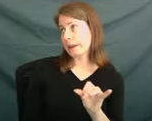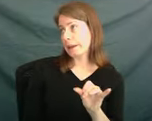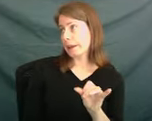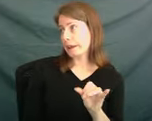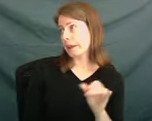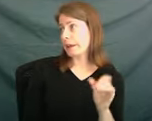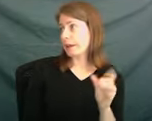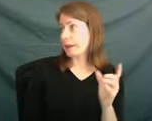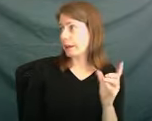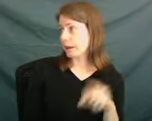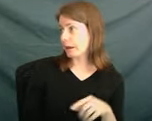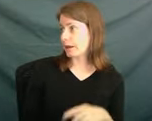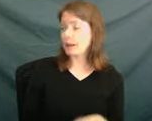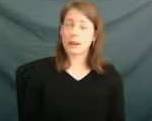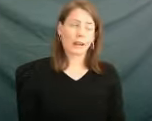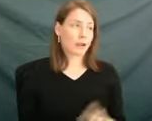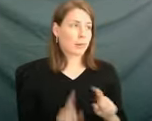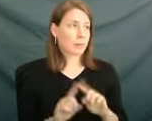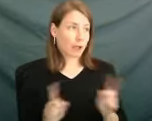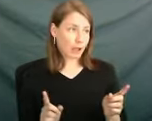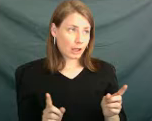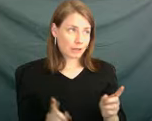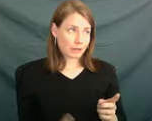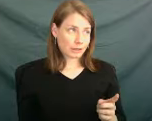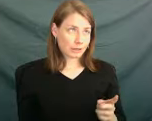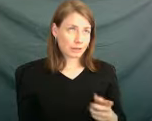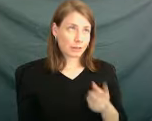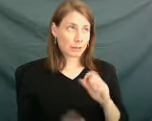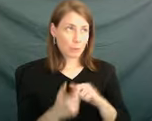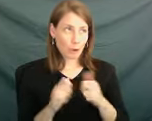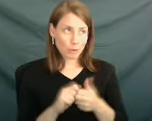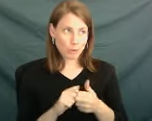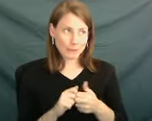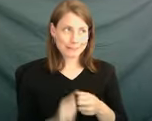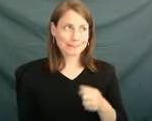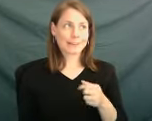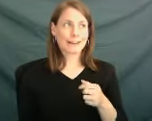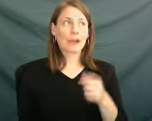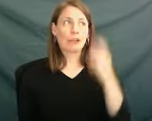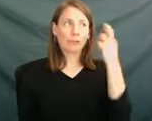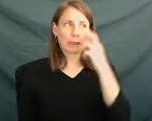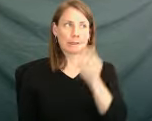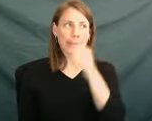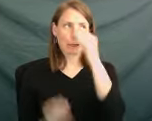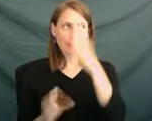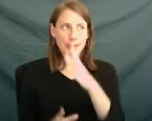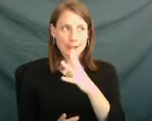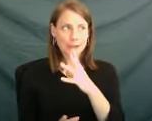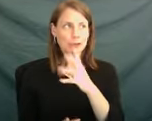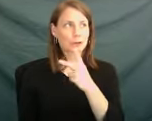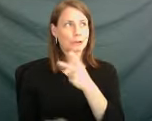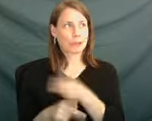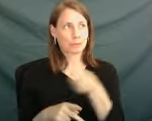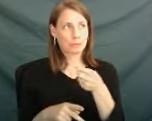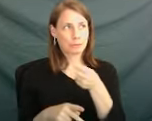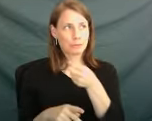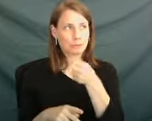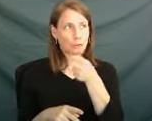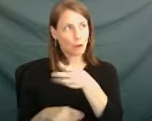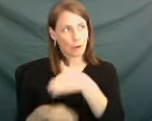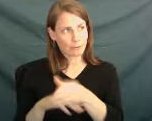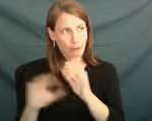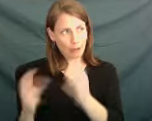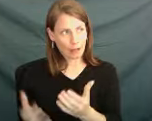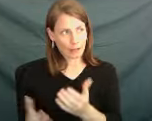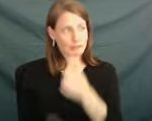never see that. It's always somebody else's fault. So, and if they've forgotten their pen, that's why I say to them, what are you going to do about it then? Yes. Because it's not really my fault that